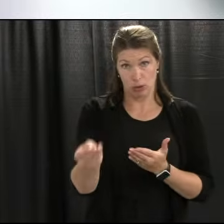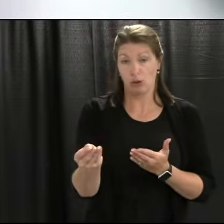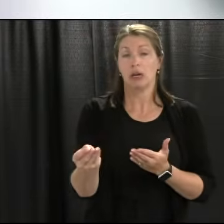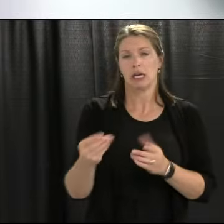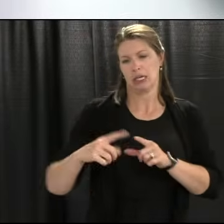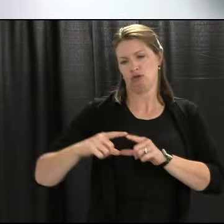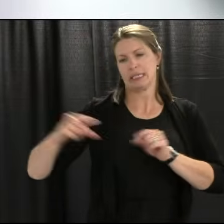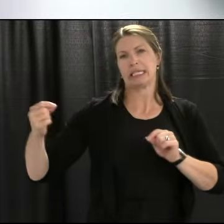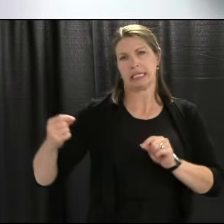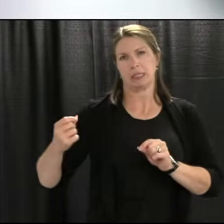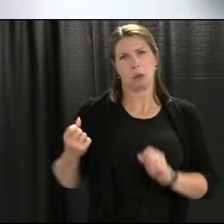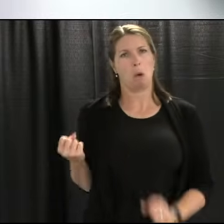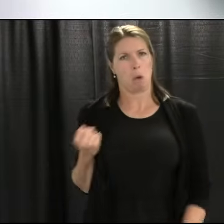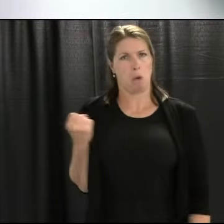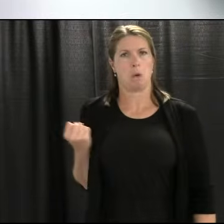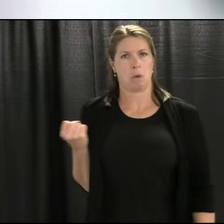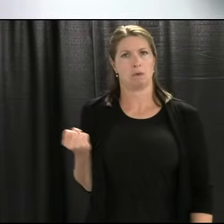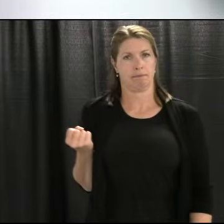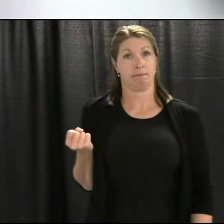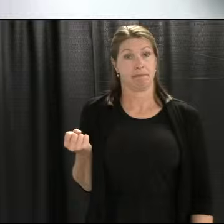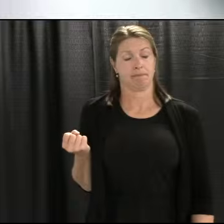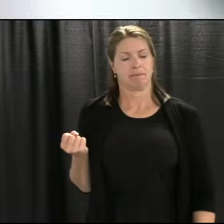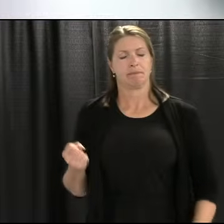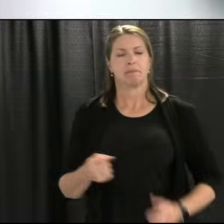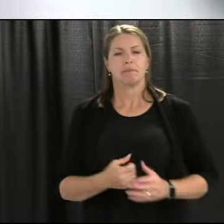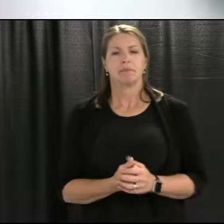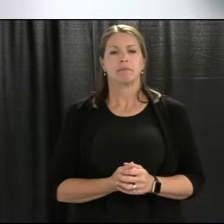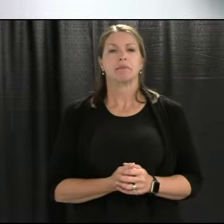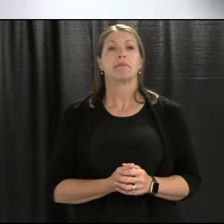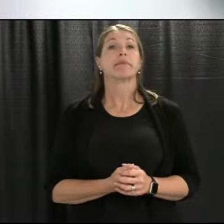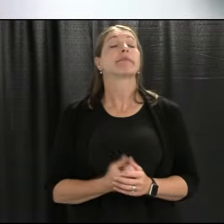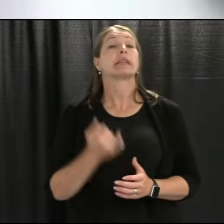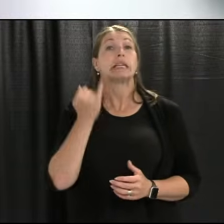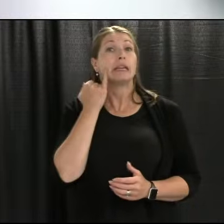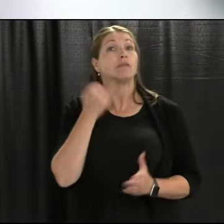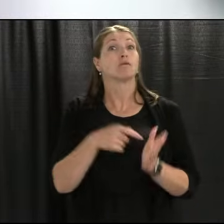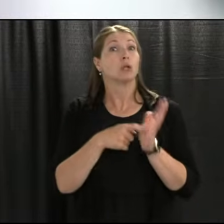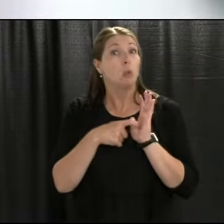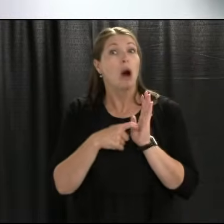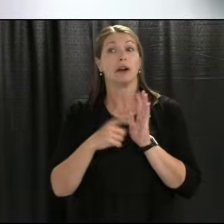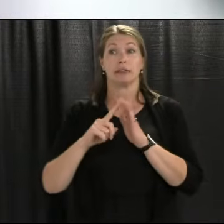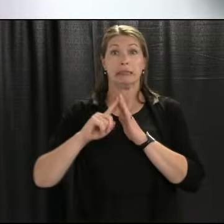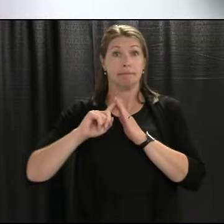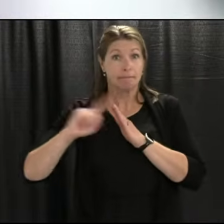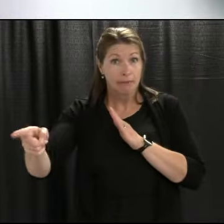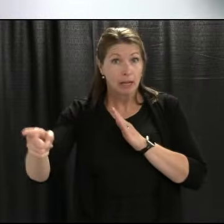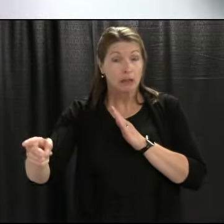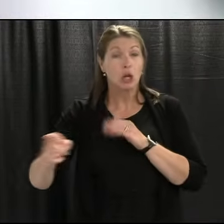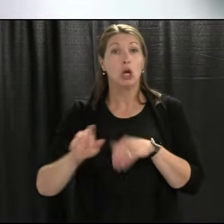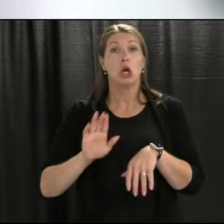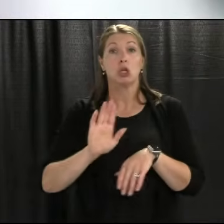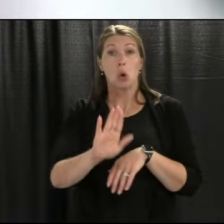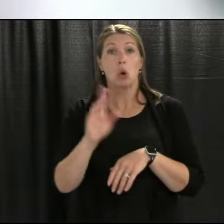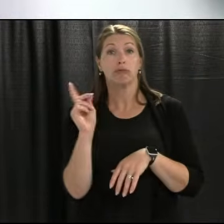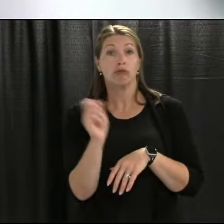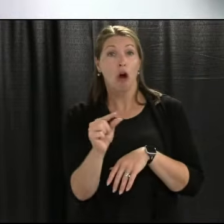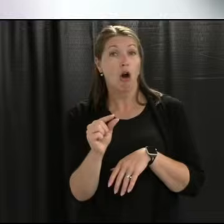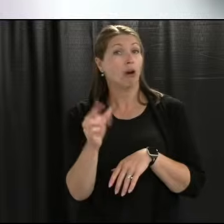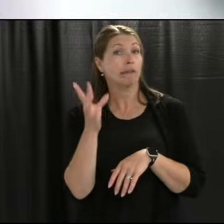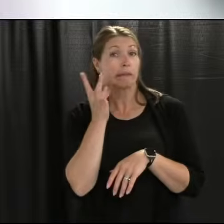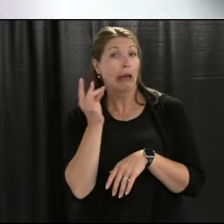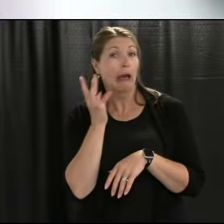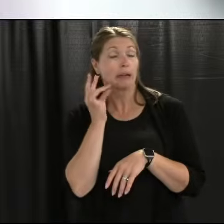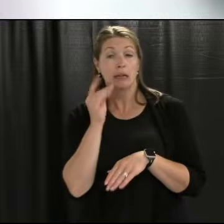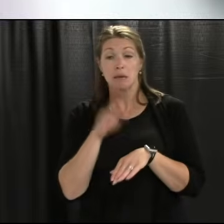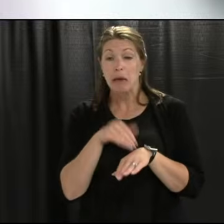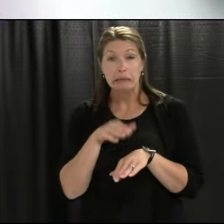If you are leaving as part of a mandatory evacuation order and you have pets, take them with you. There will not be